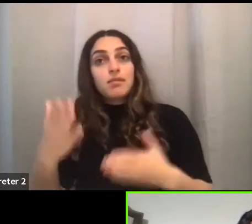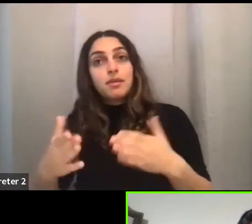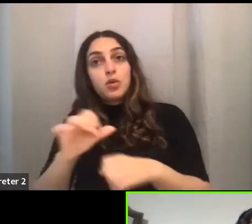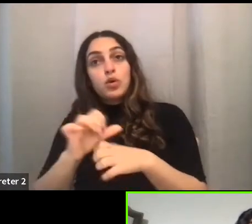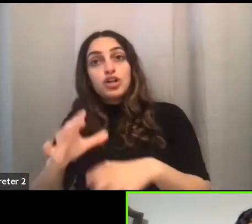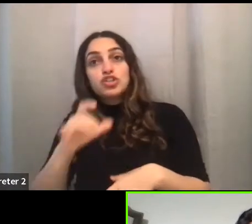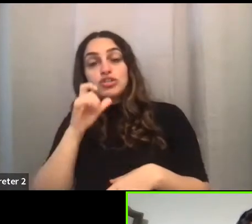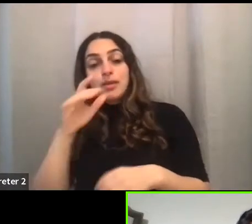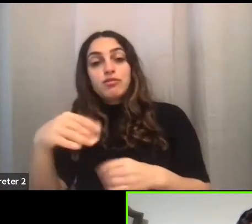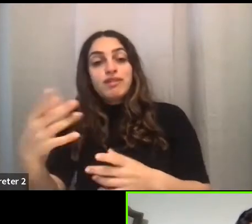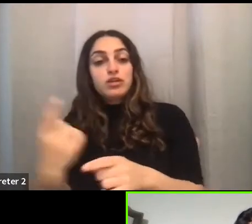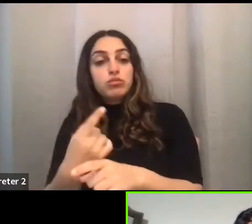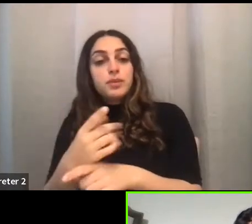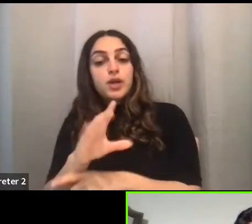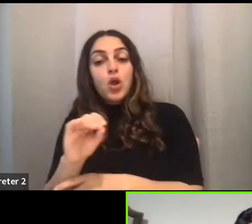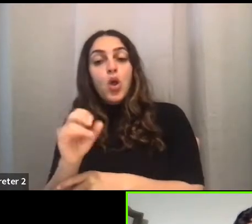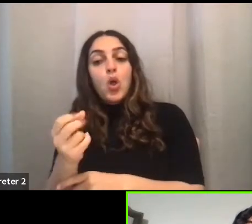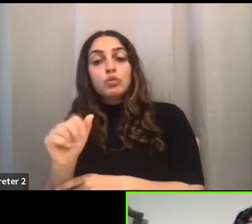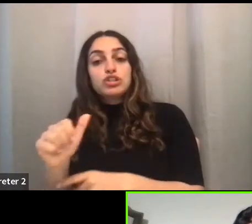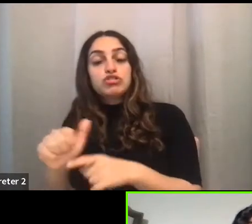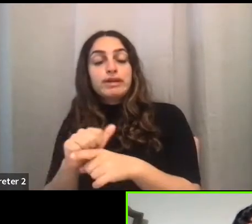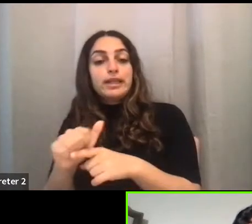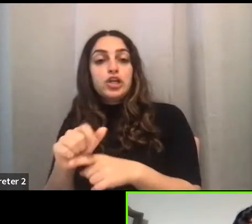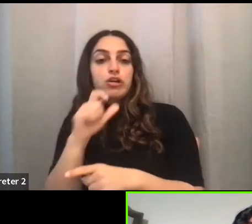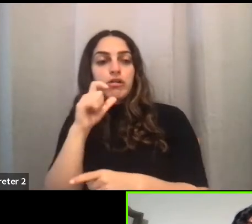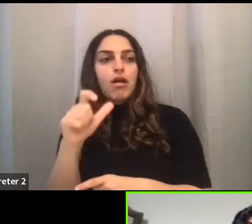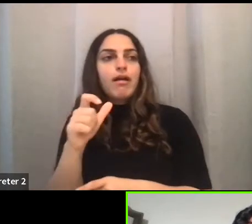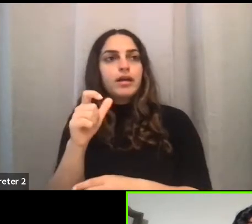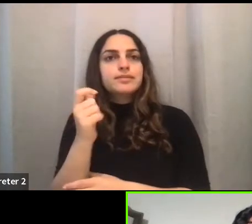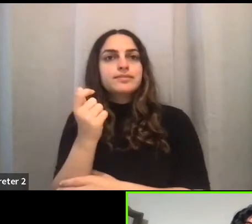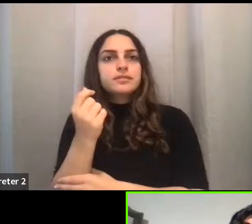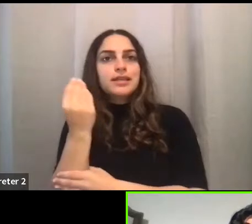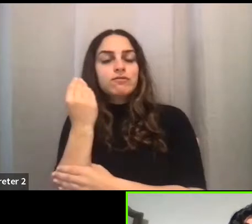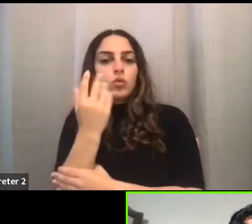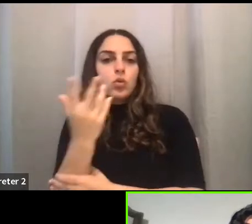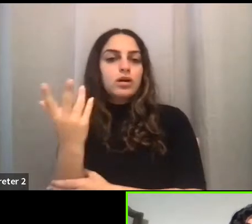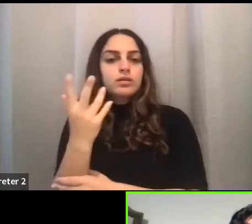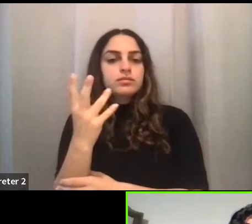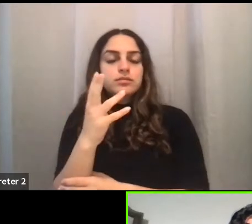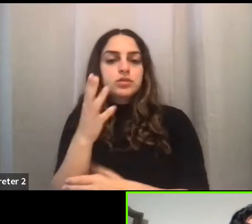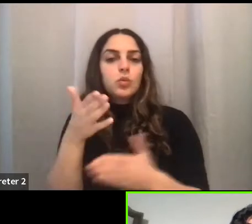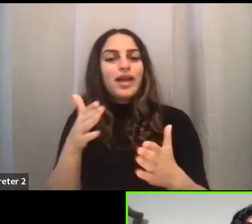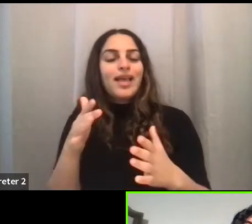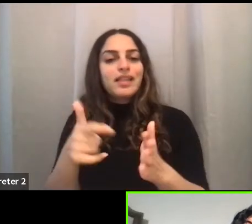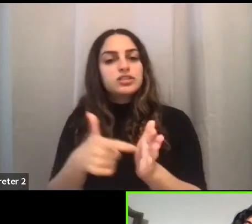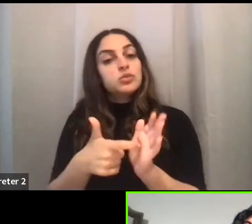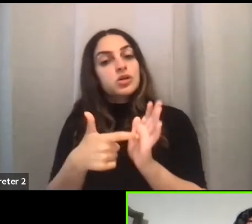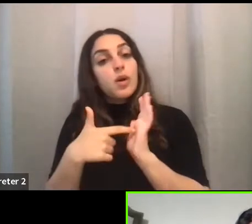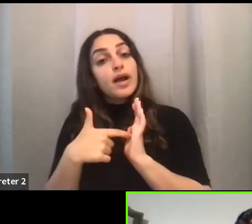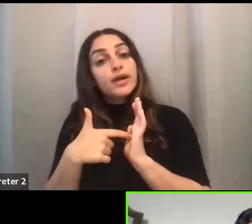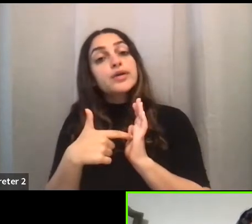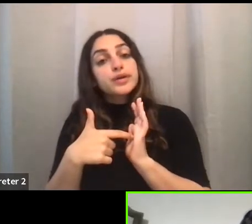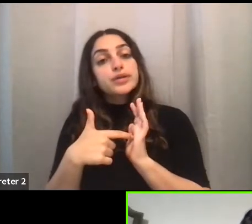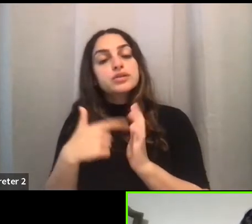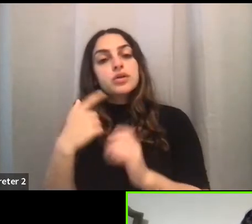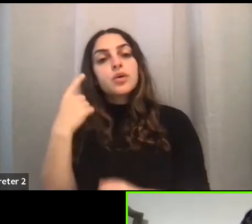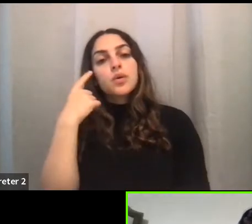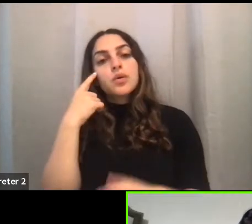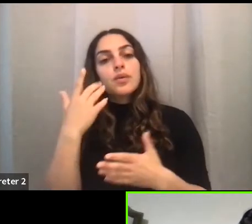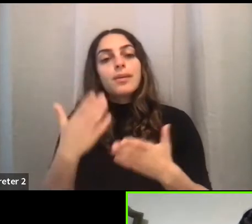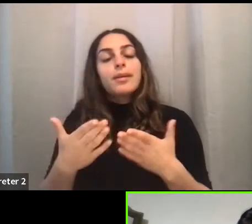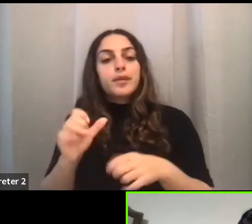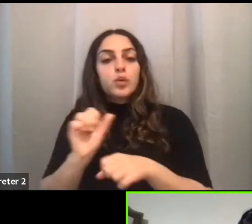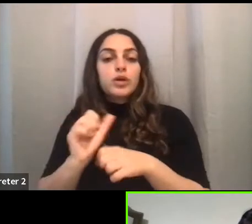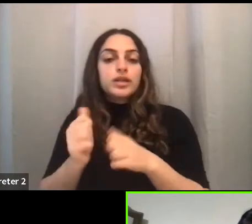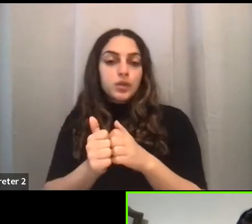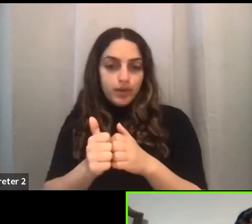appropriate osha training or you know aren't given the kind of information that that is required that they that they receive and so i think maybe working with community